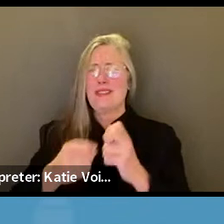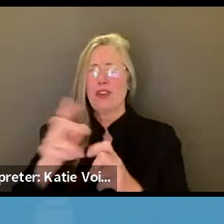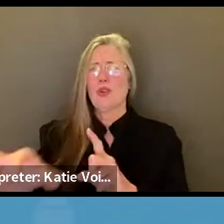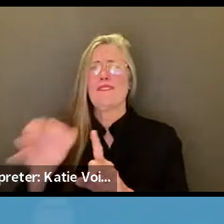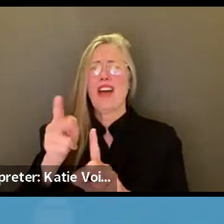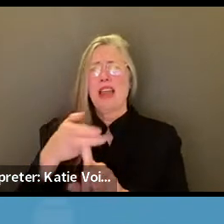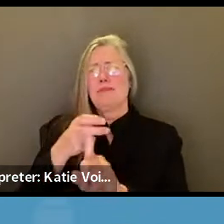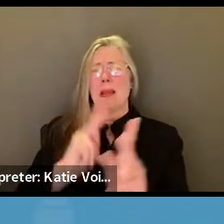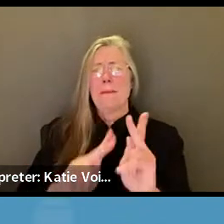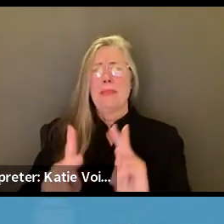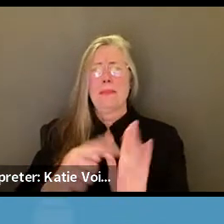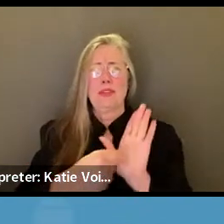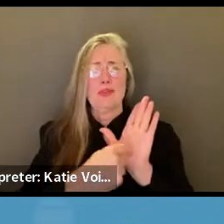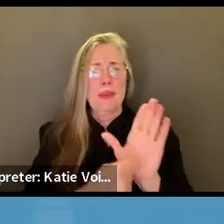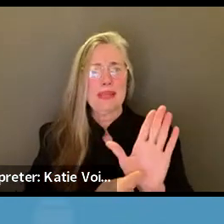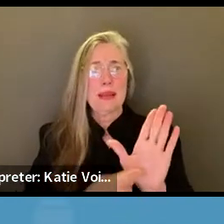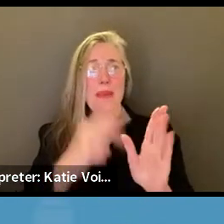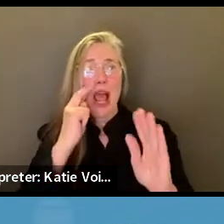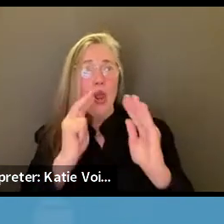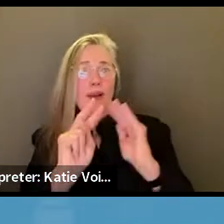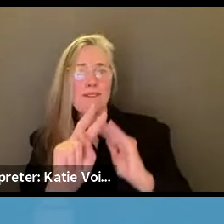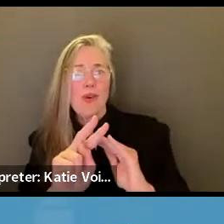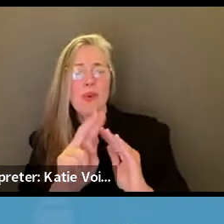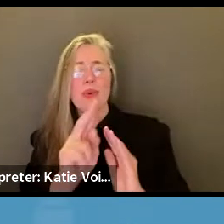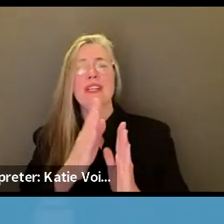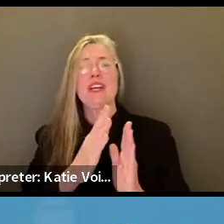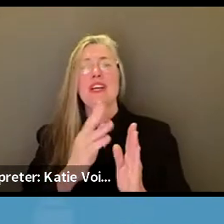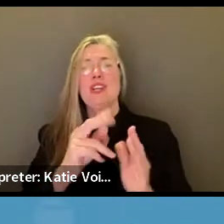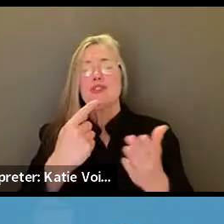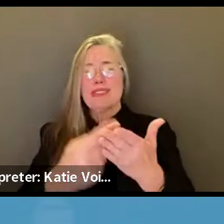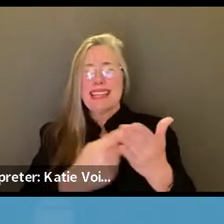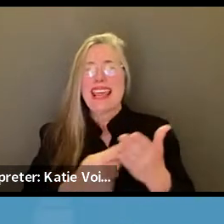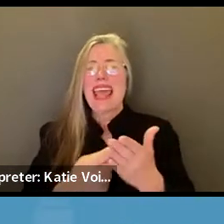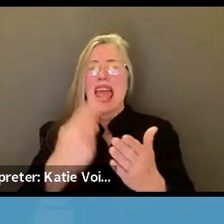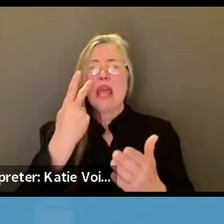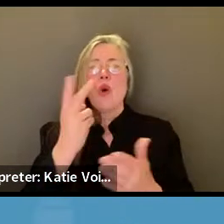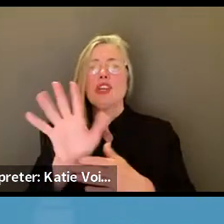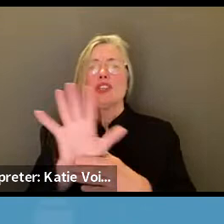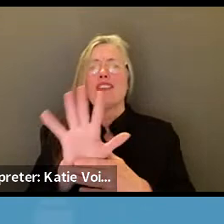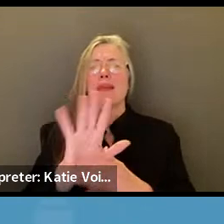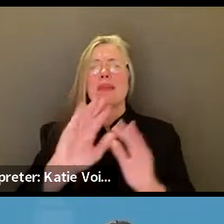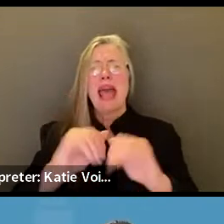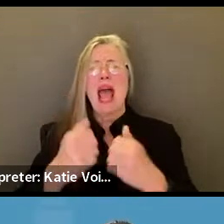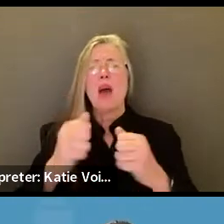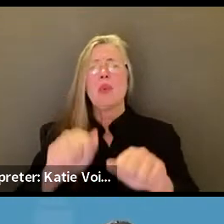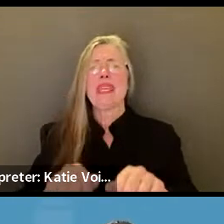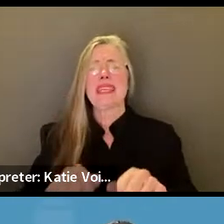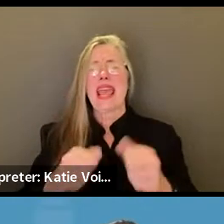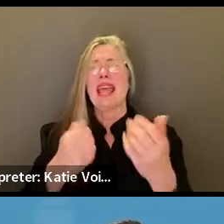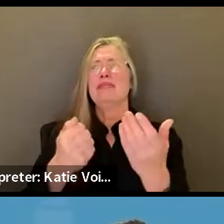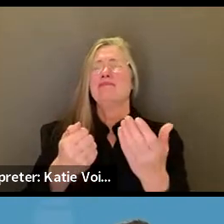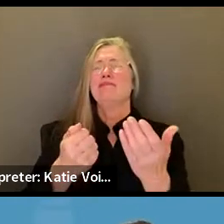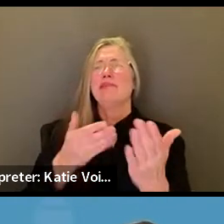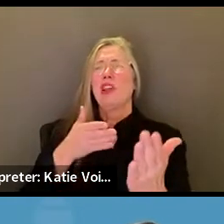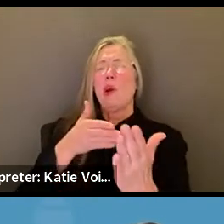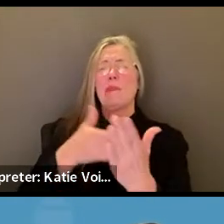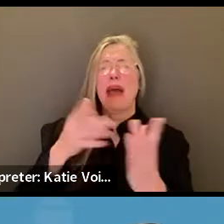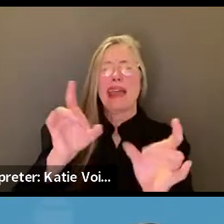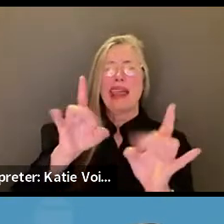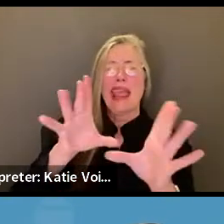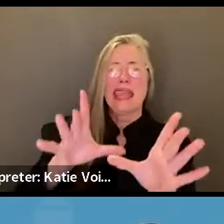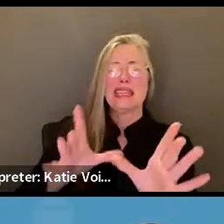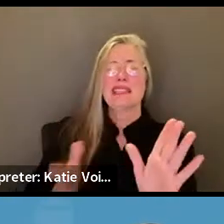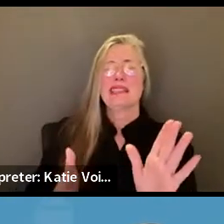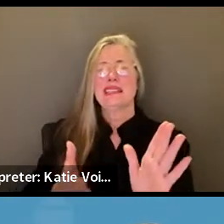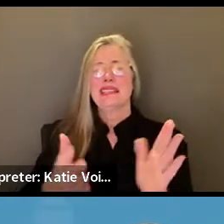that discussion and watching a film that challenges us to think of how we can combat hate with love. And there have been discussions that have been happening